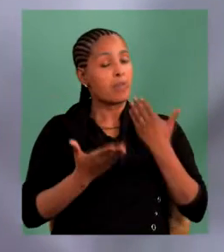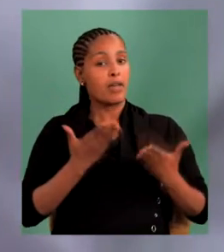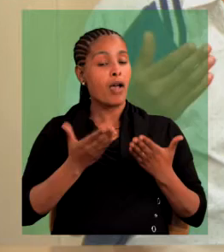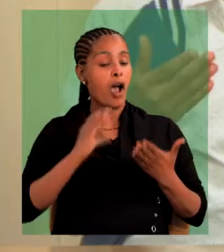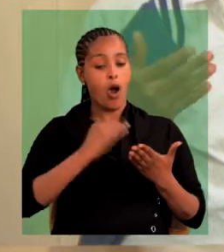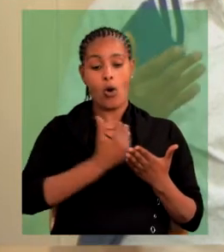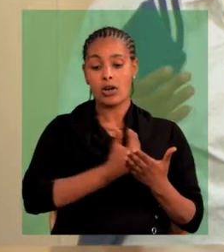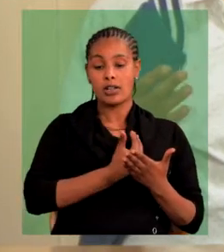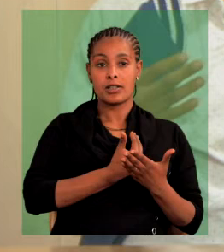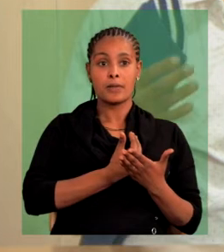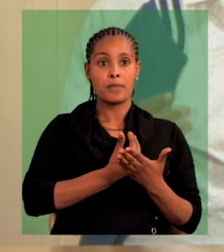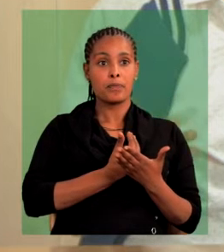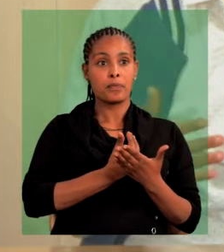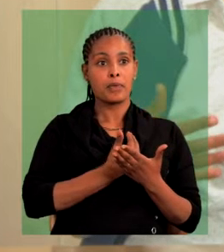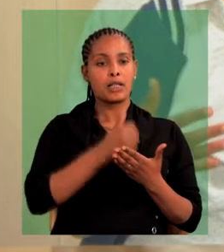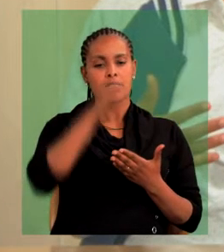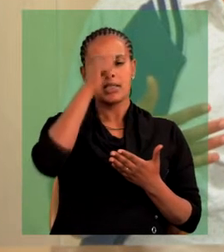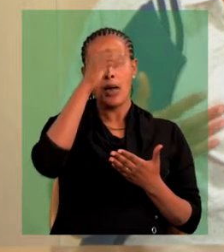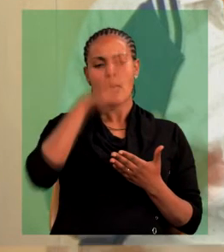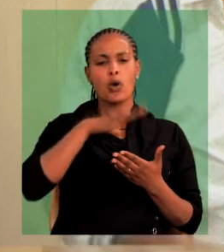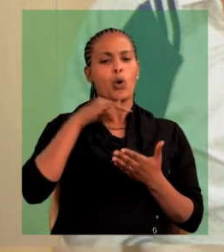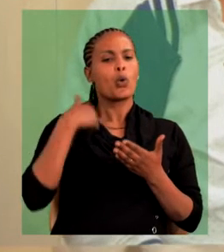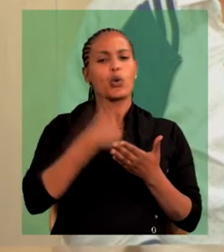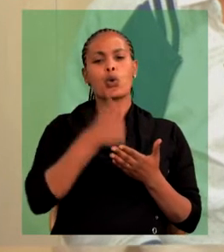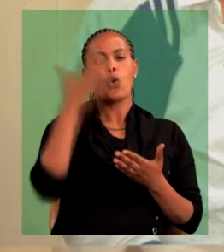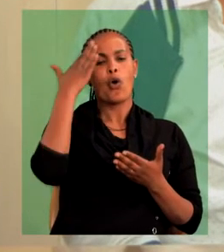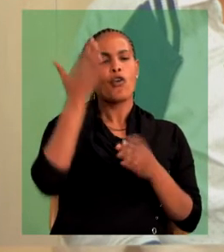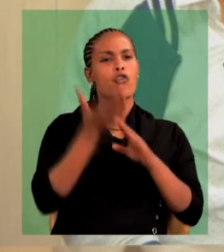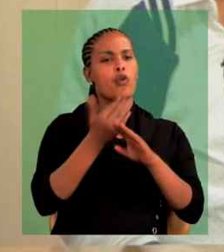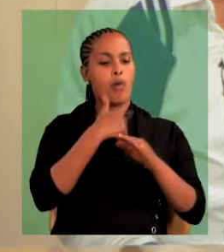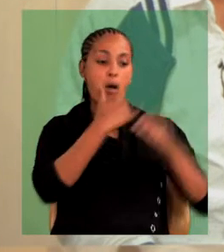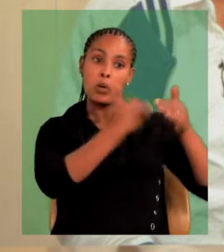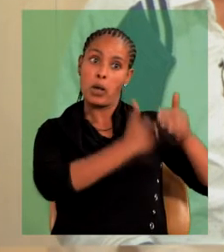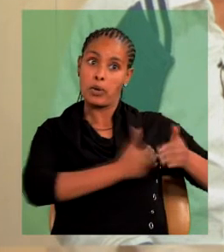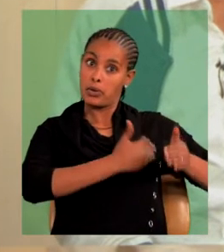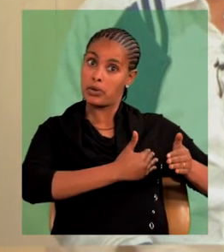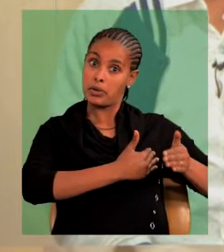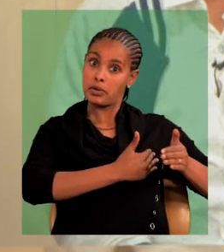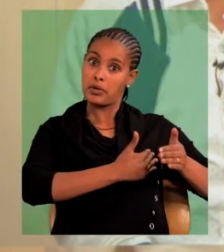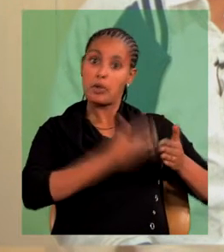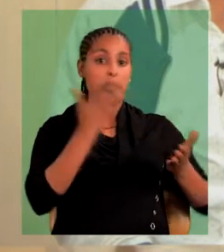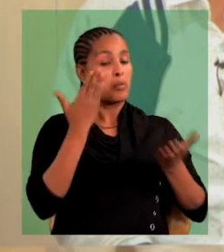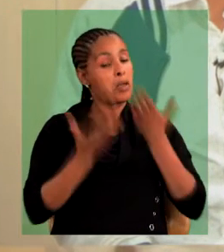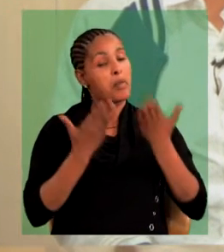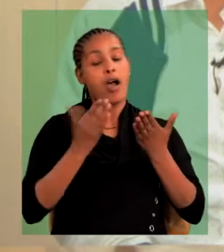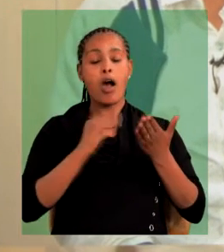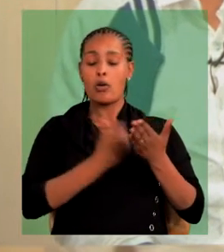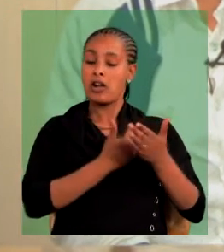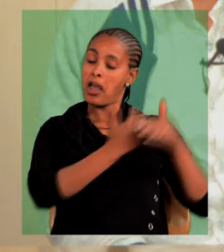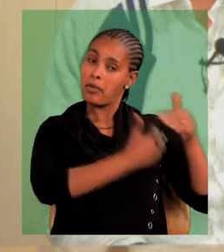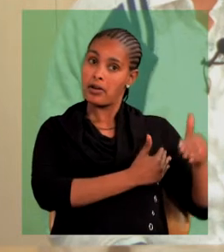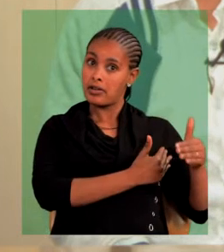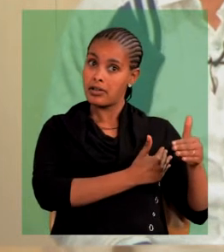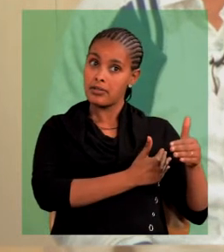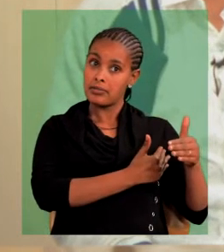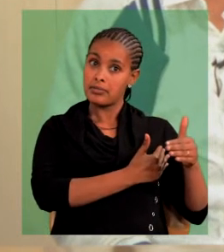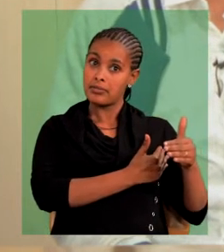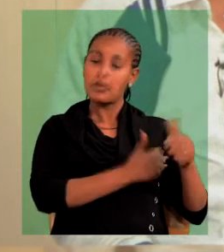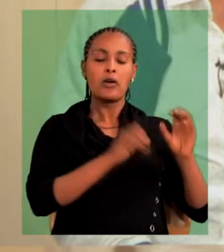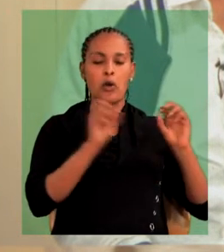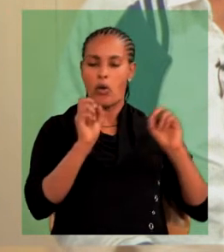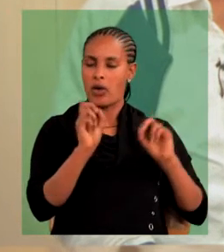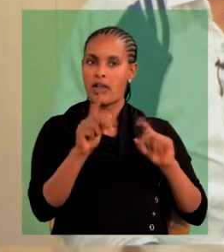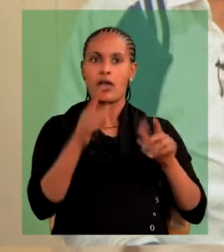our someone that we know from our neighborhood. It could be our neighbor.